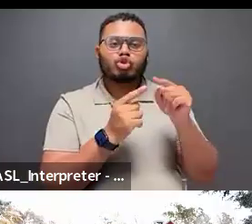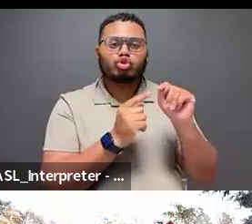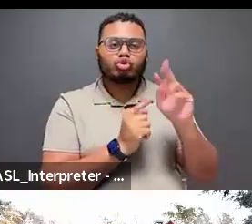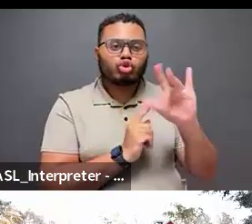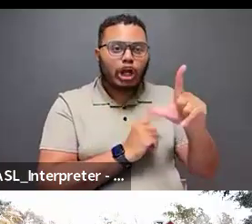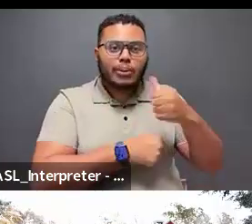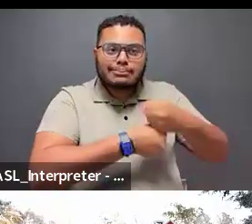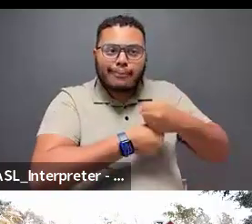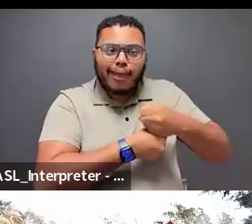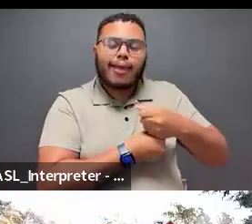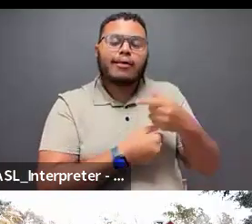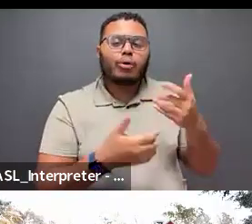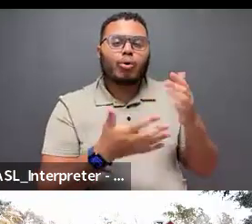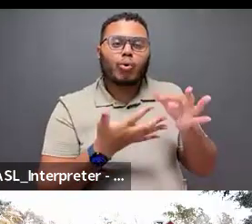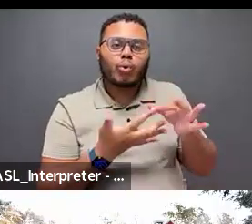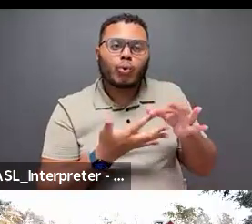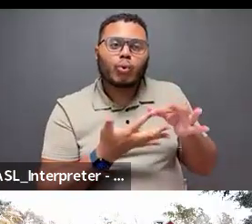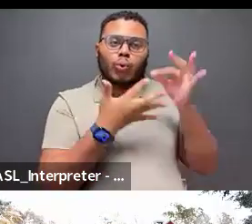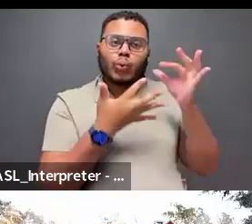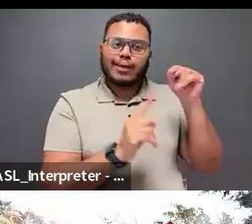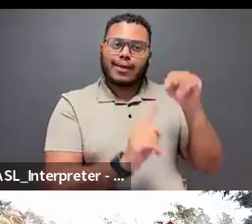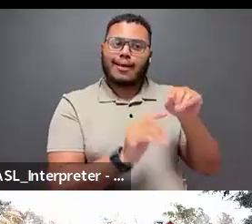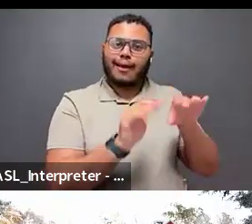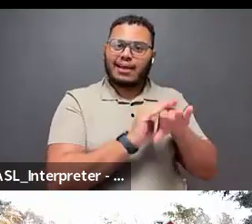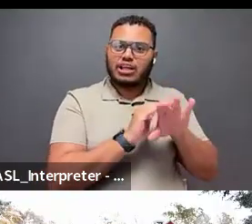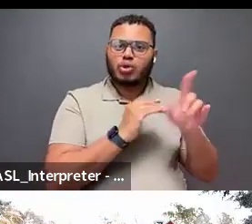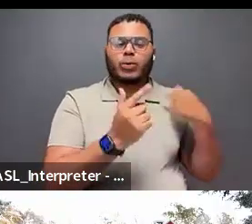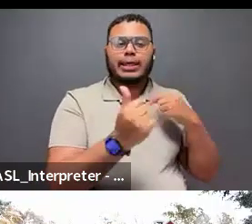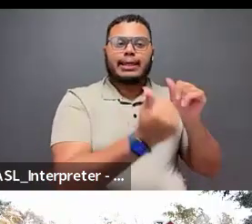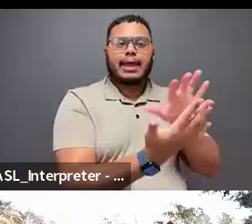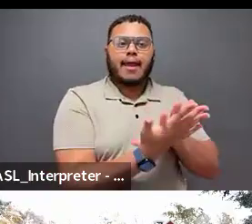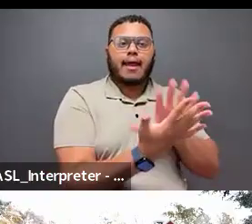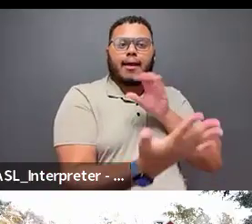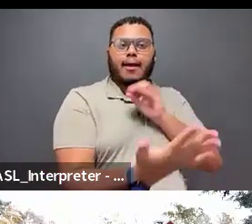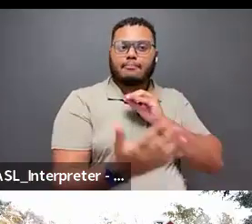or unique access portions, so that we can emulate it elsewhere.